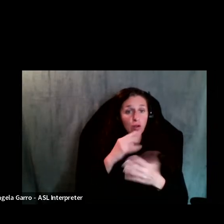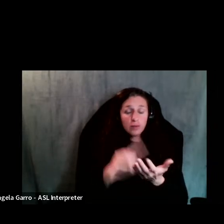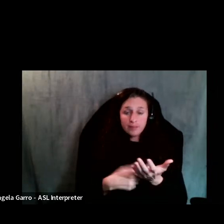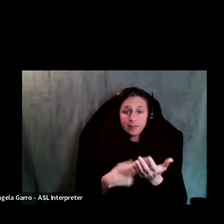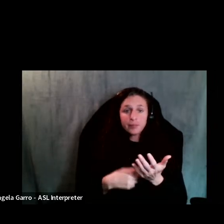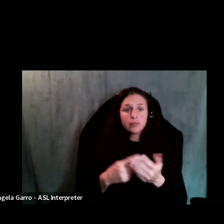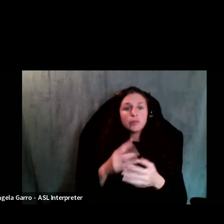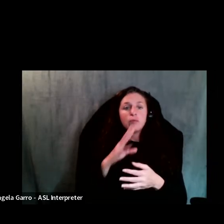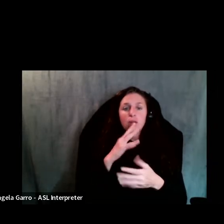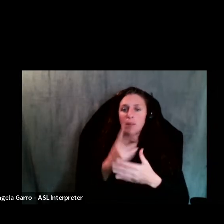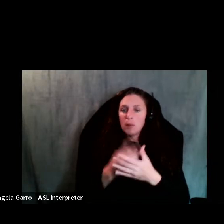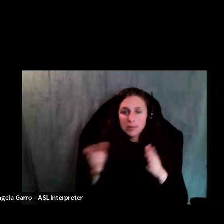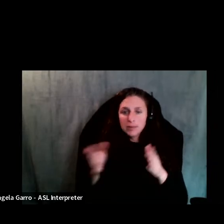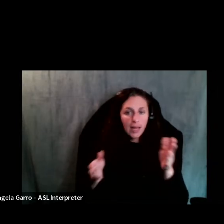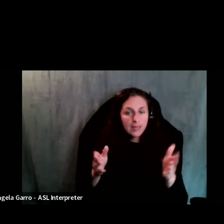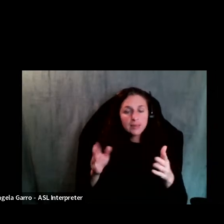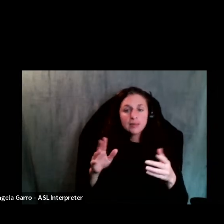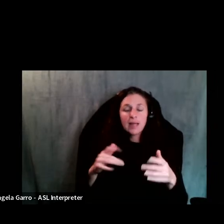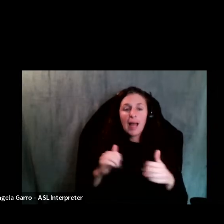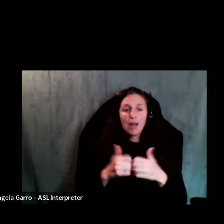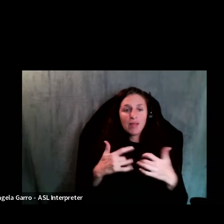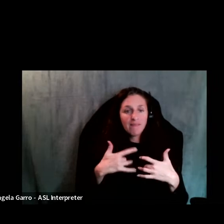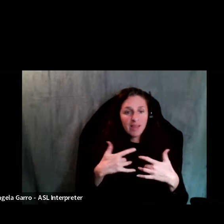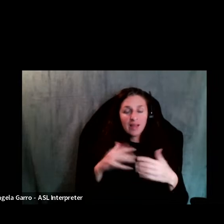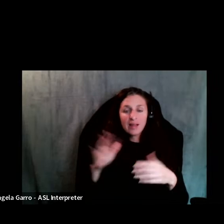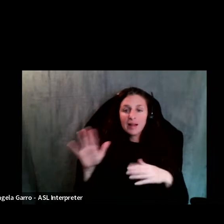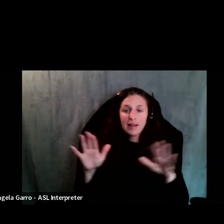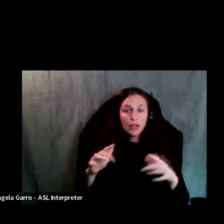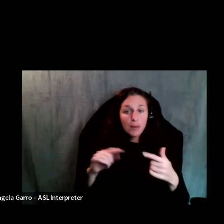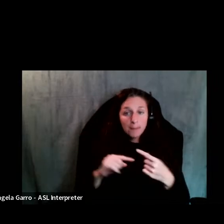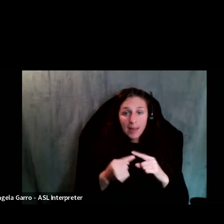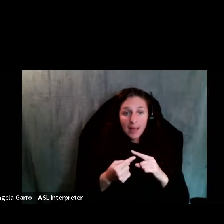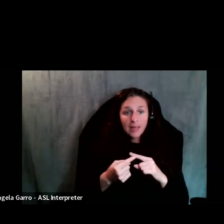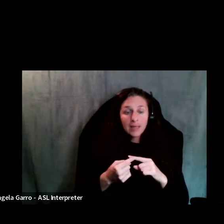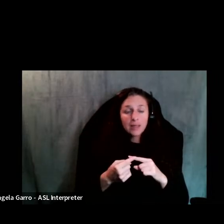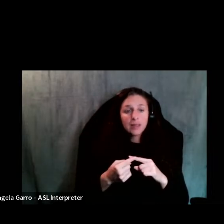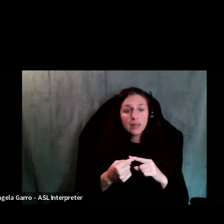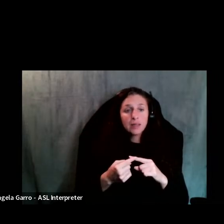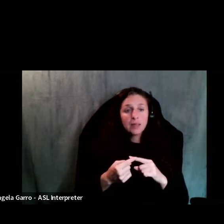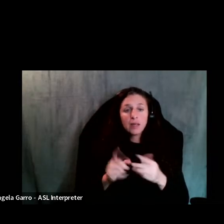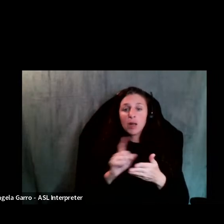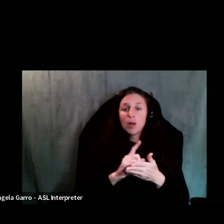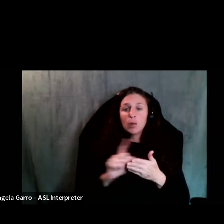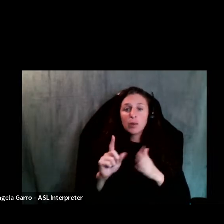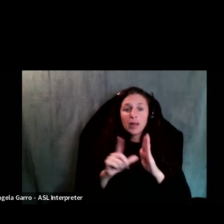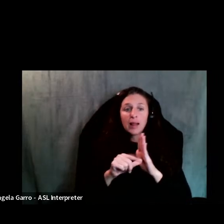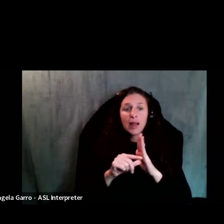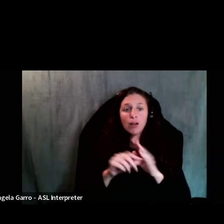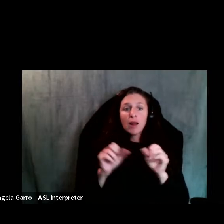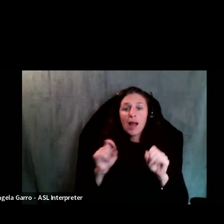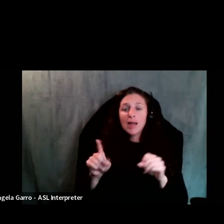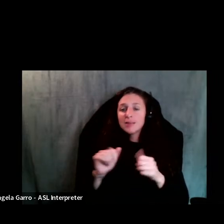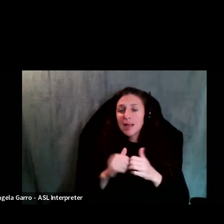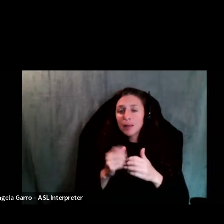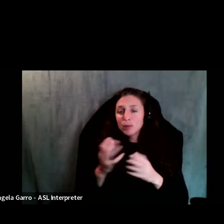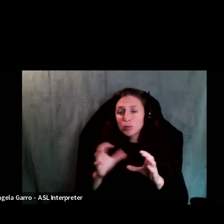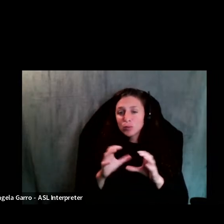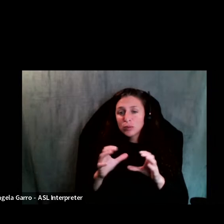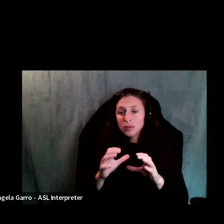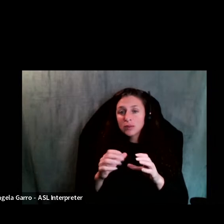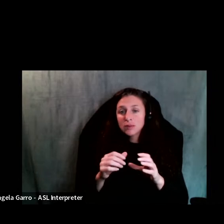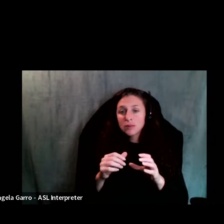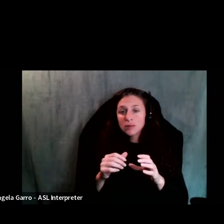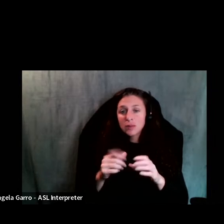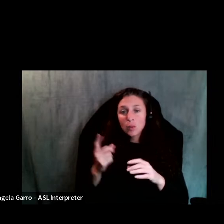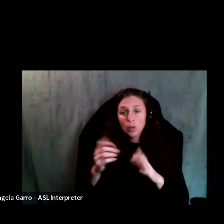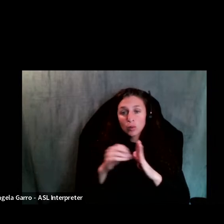talked on both sides how they felt and the pain. And just like a week later, I asked how he's doing. And the